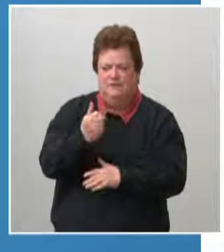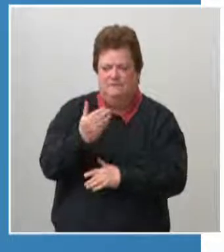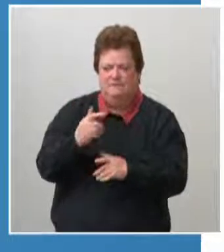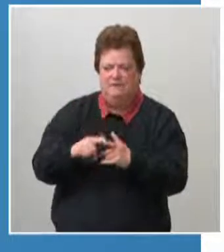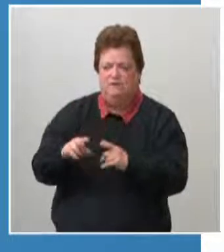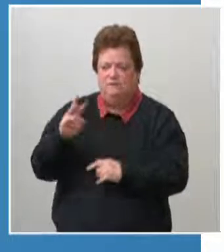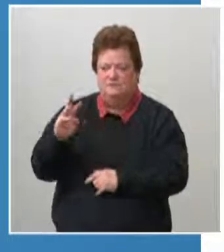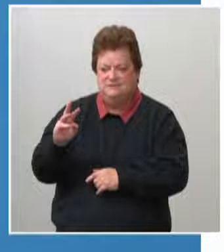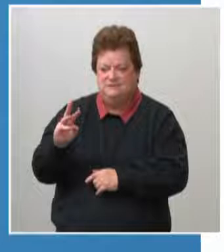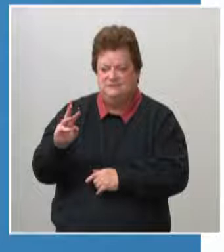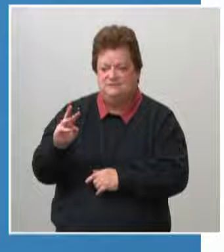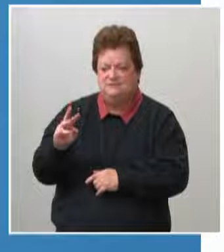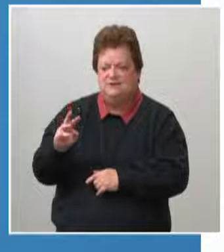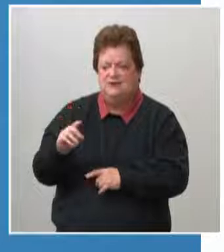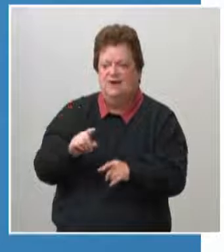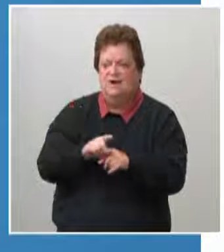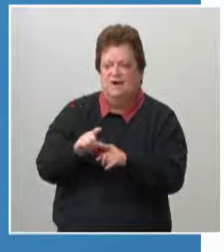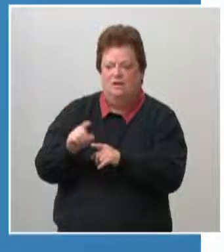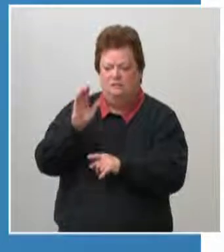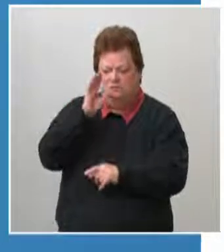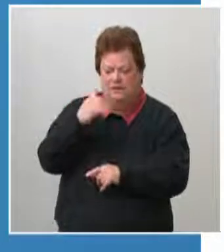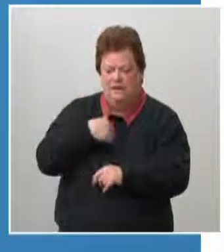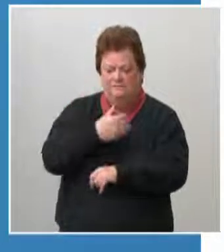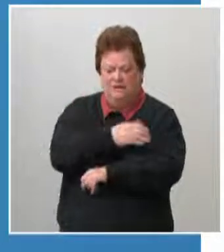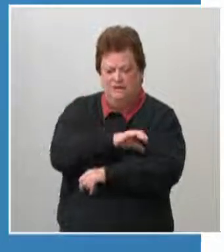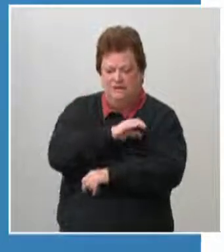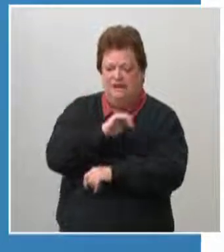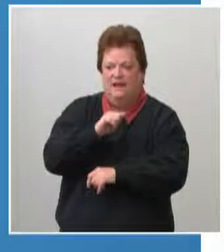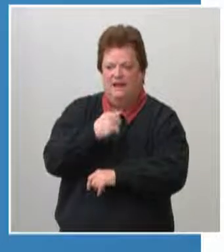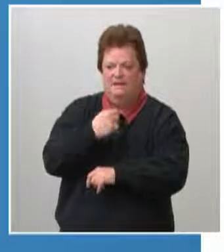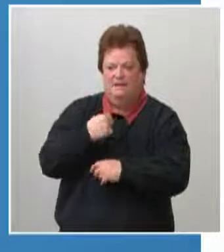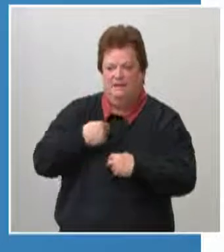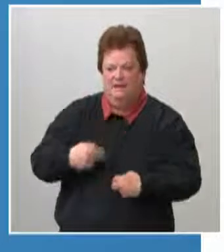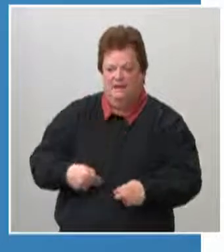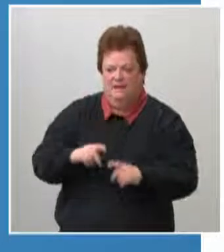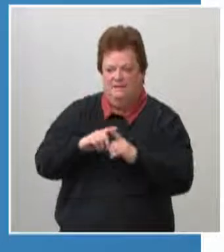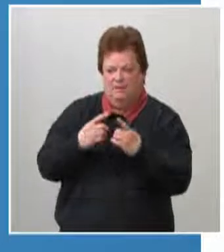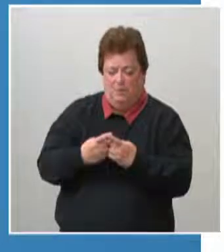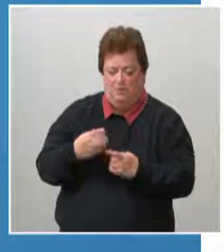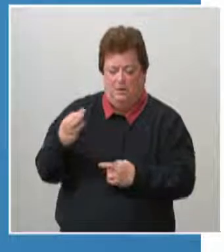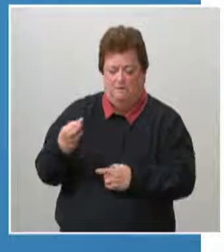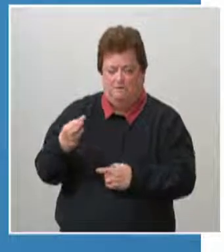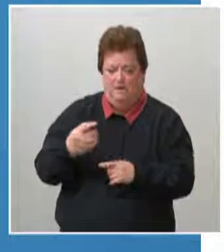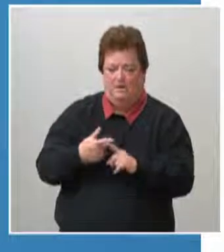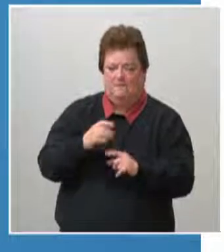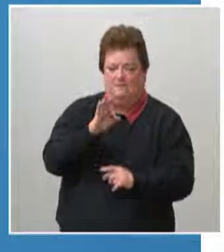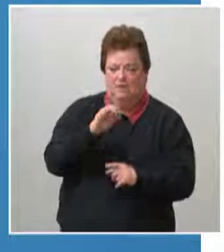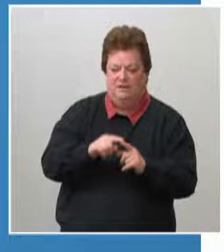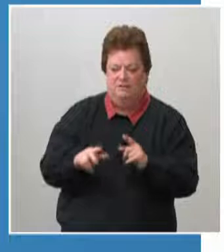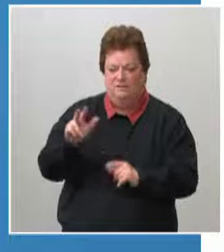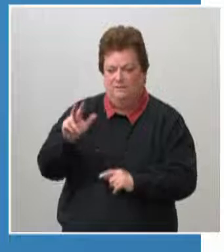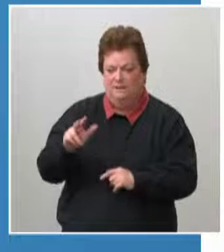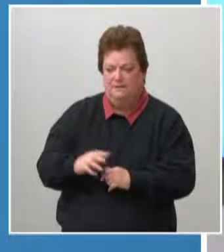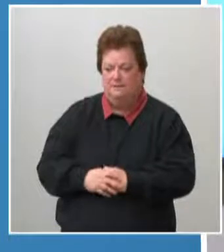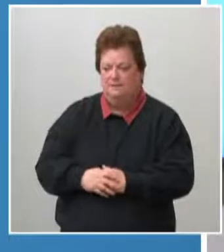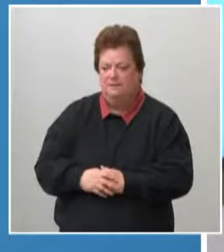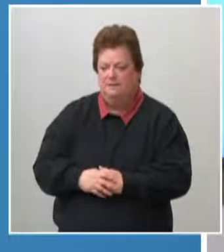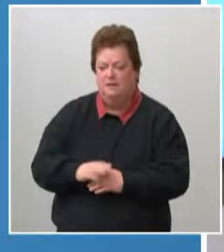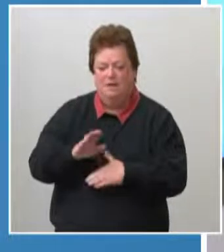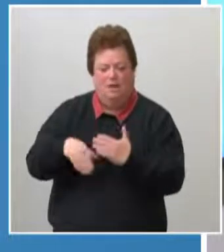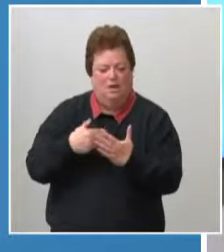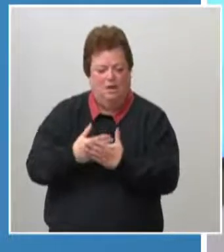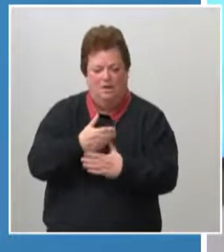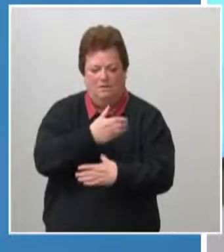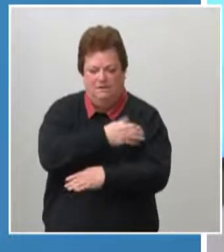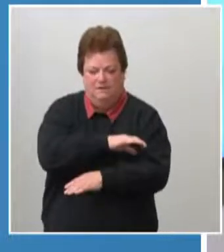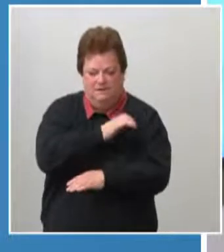to 6. We also have a clinic at the Health Department this Friday from 9 to 3. All the clinics